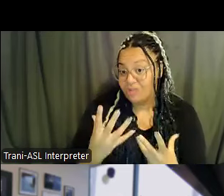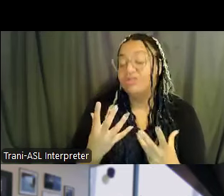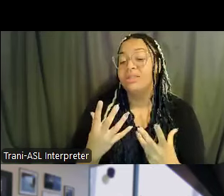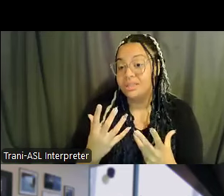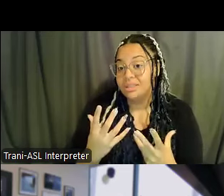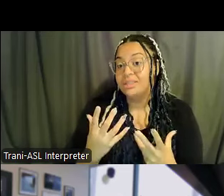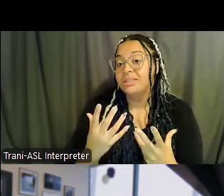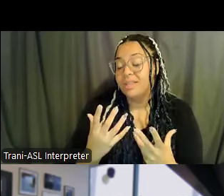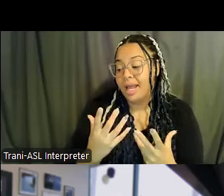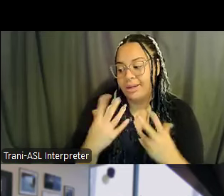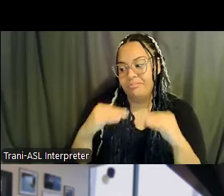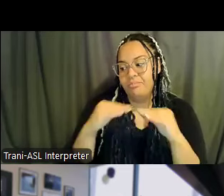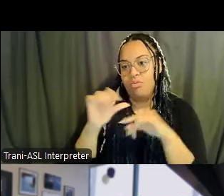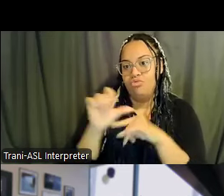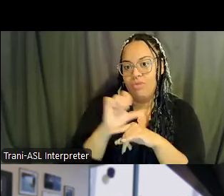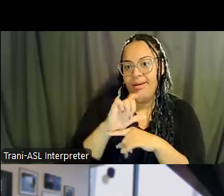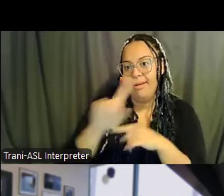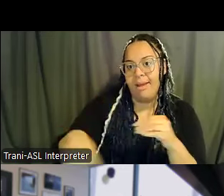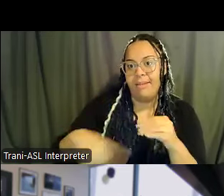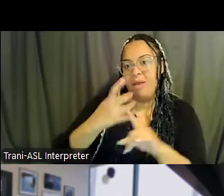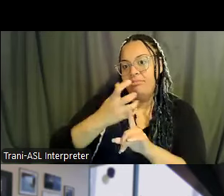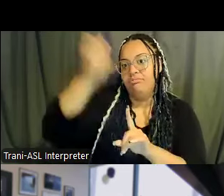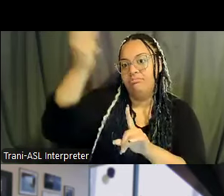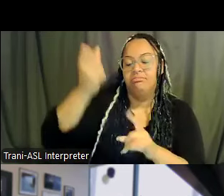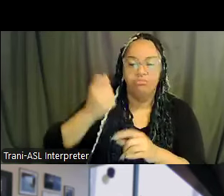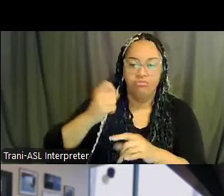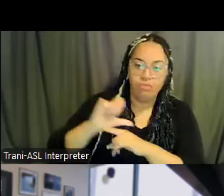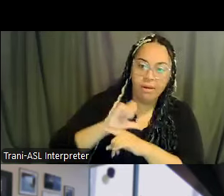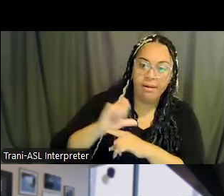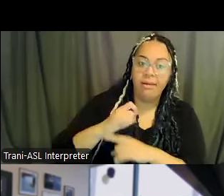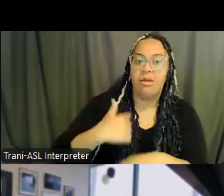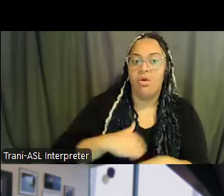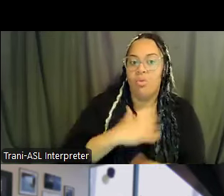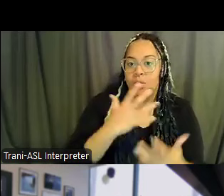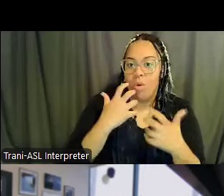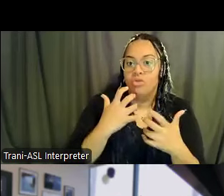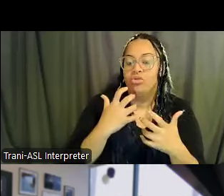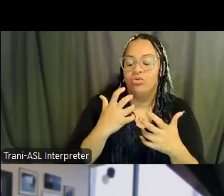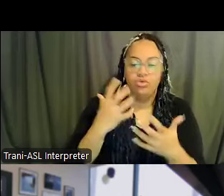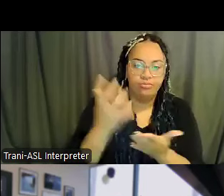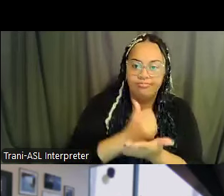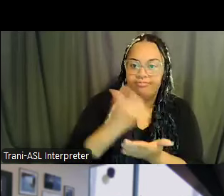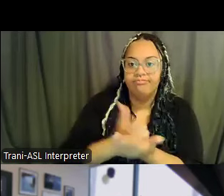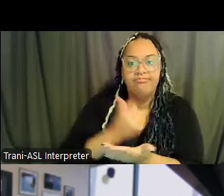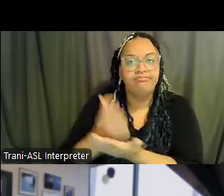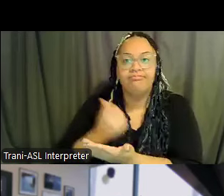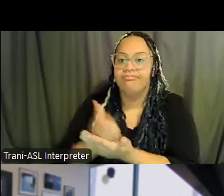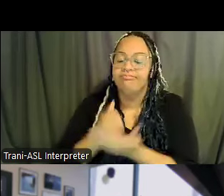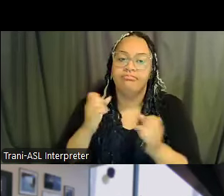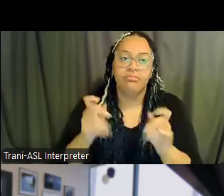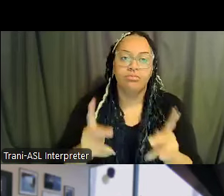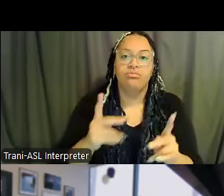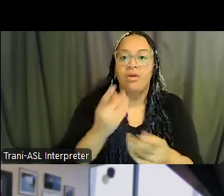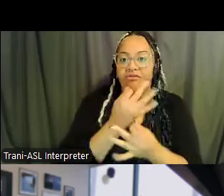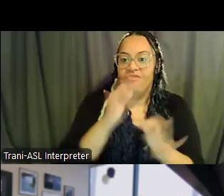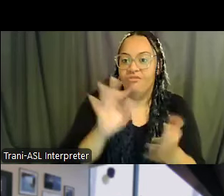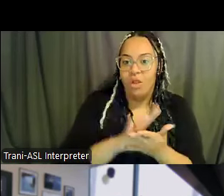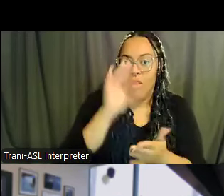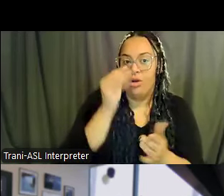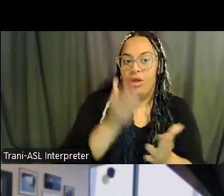and further training on suicide prevention, we encourage you to take advantage of free learning opportunities that we are offering through